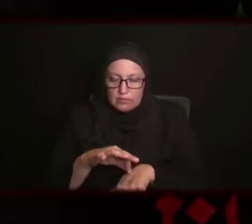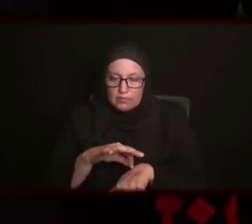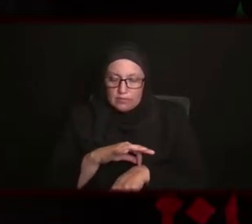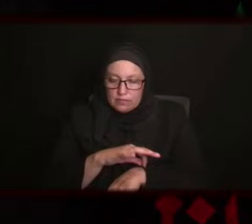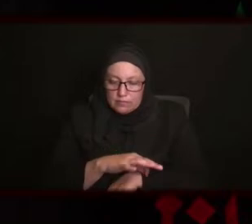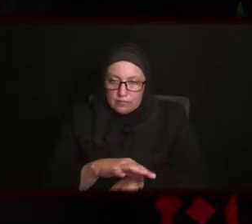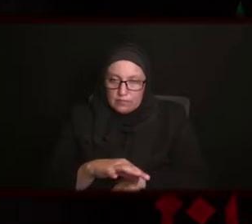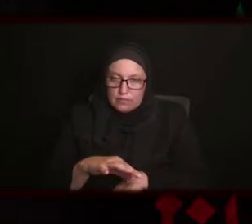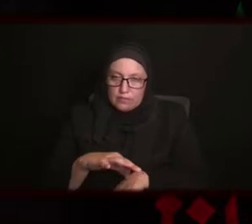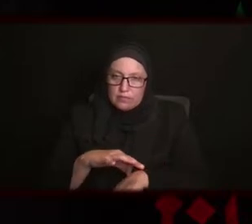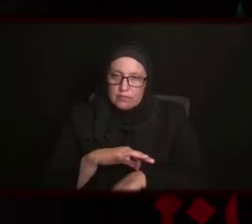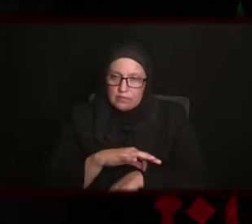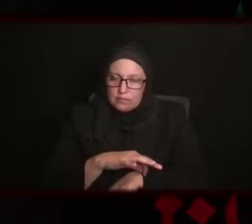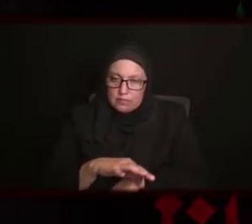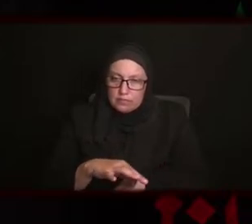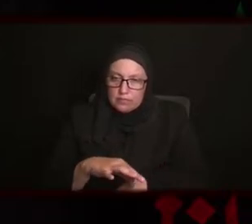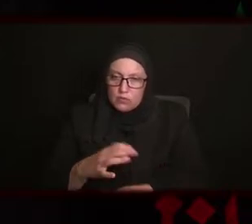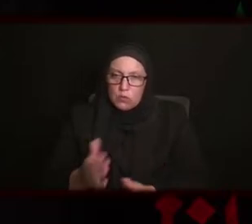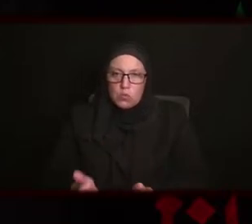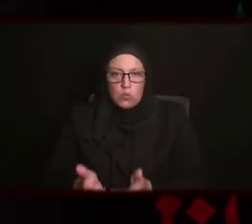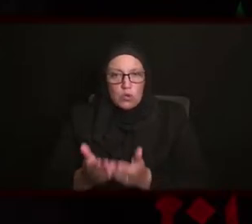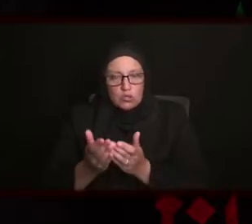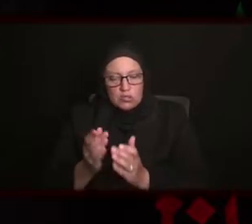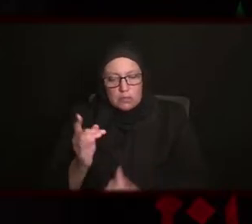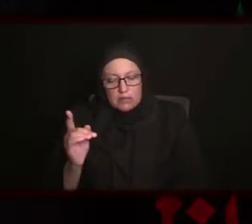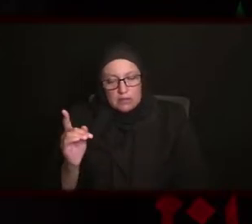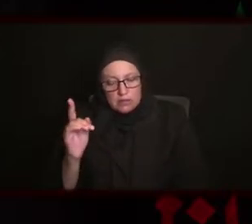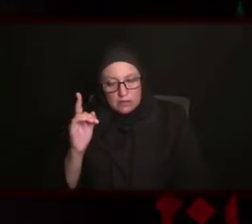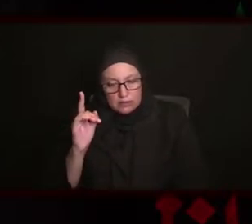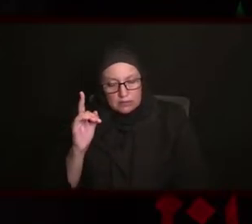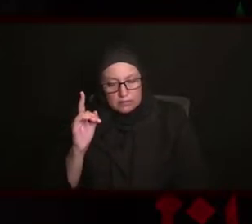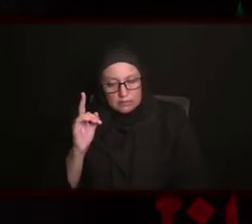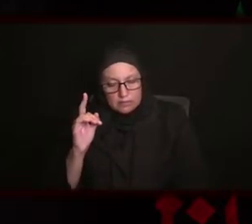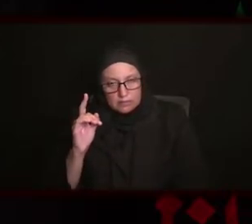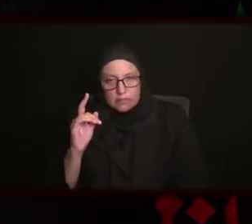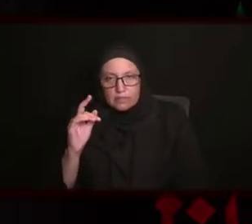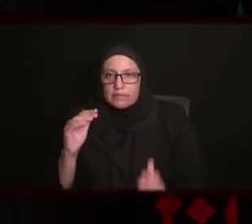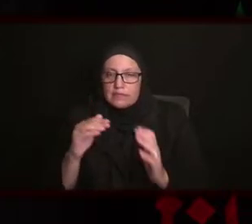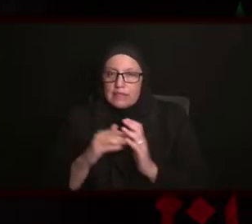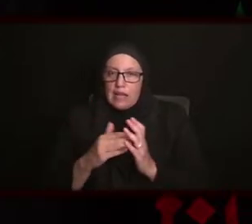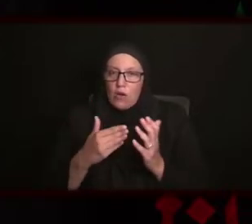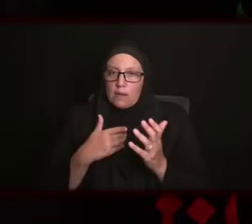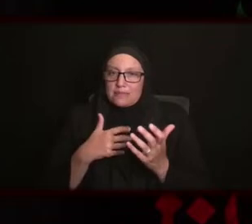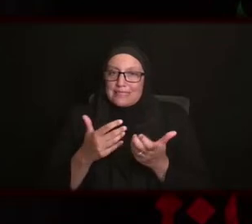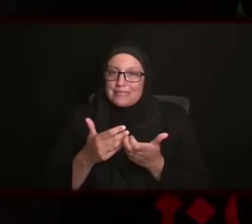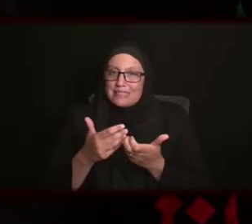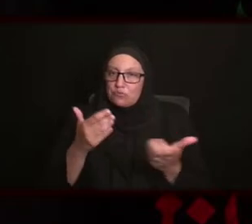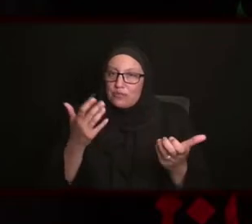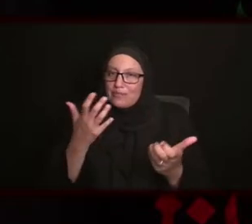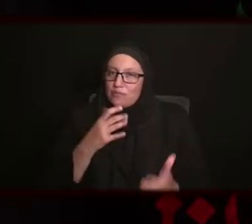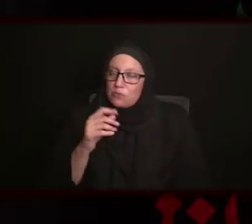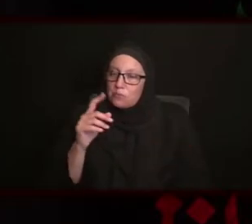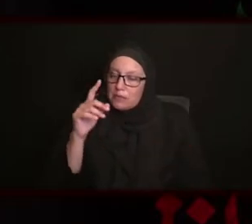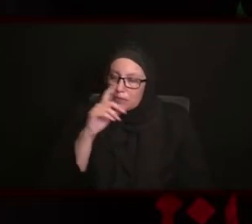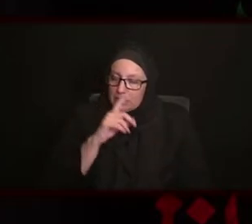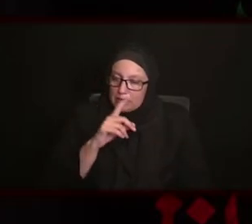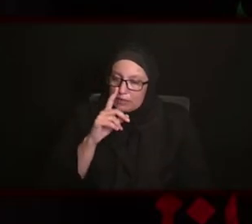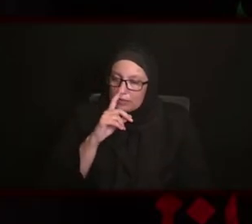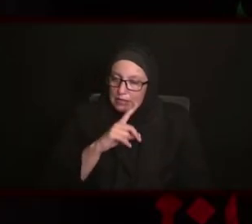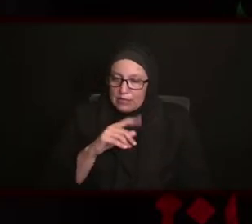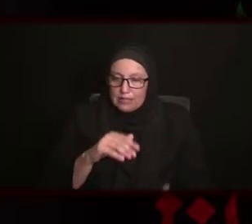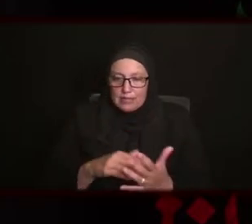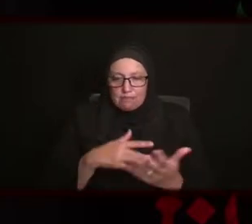Allah. Now that I am separated from people, now that I am being taken to